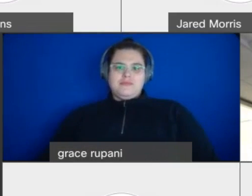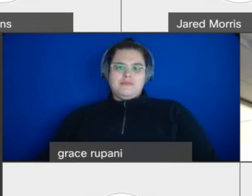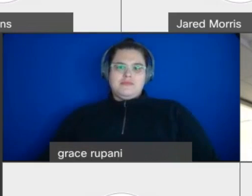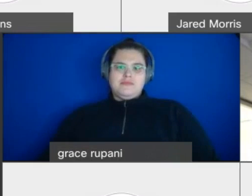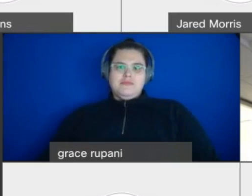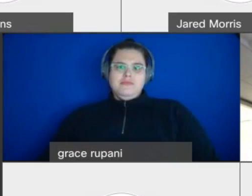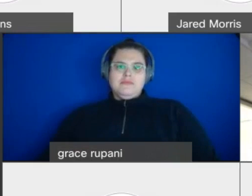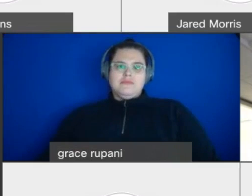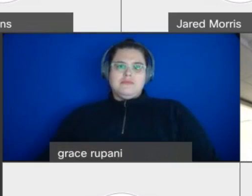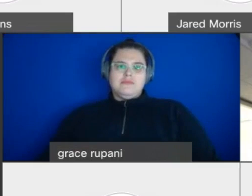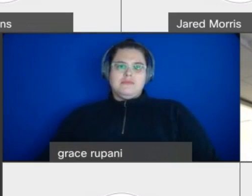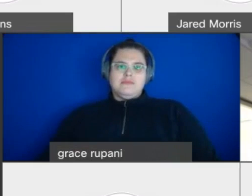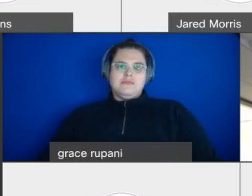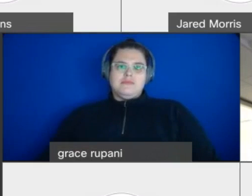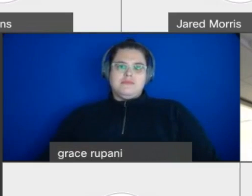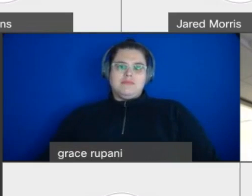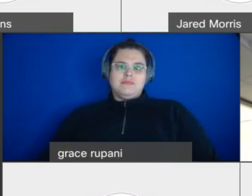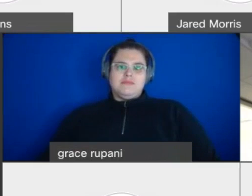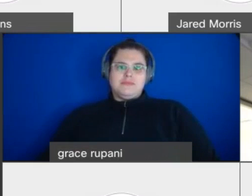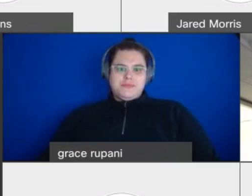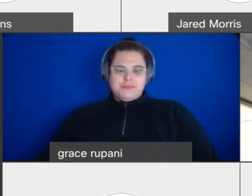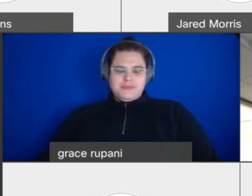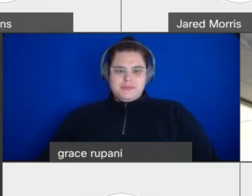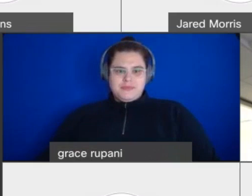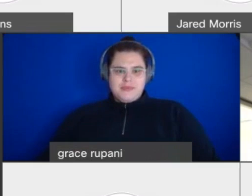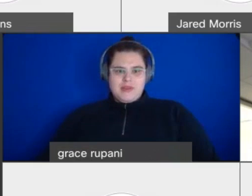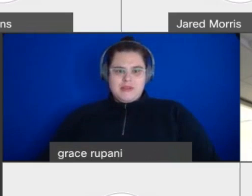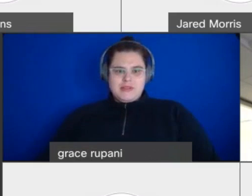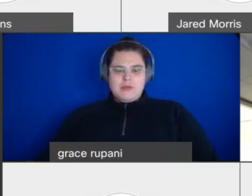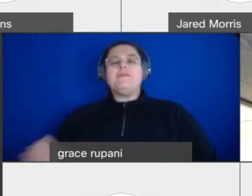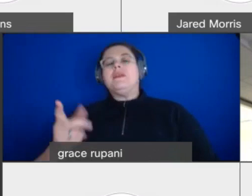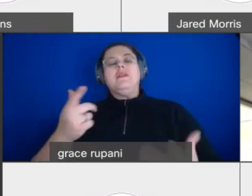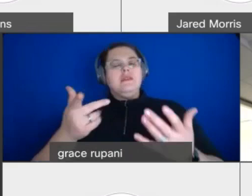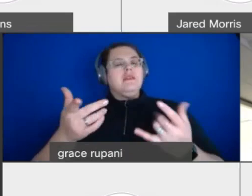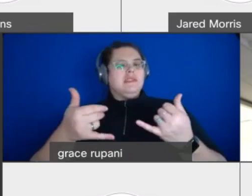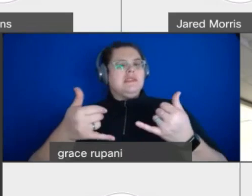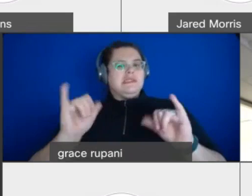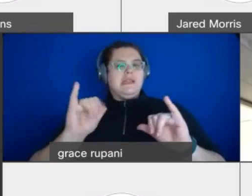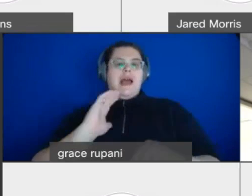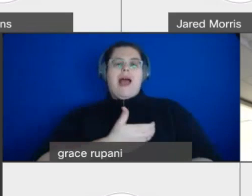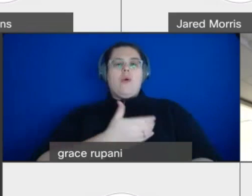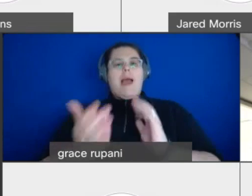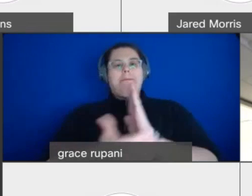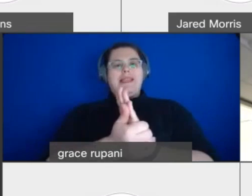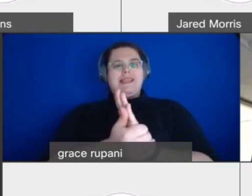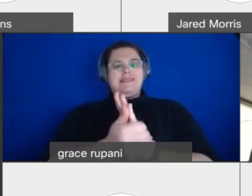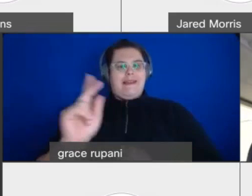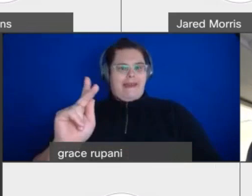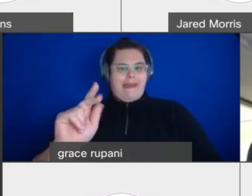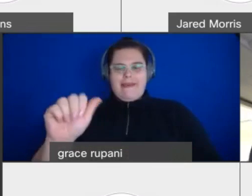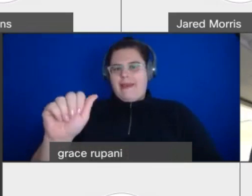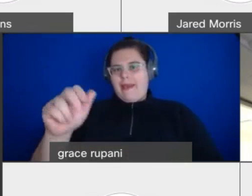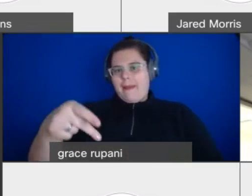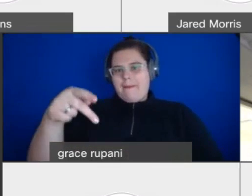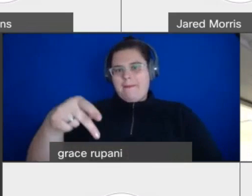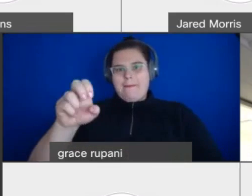So what was that? Where was that? There is still continued work on our Appendix K that we will be